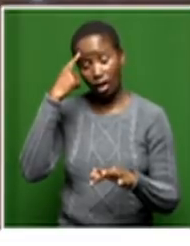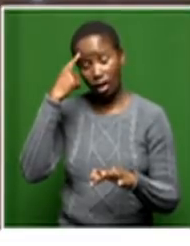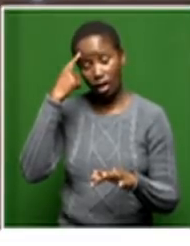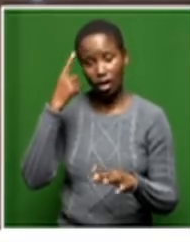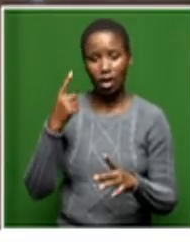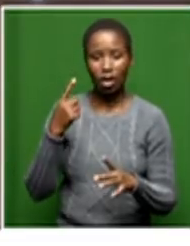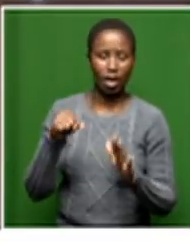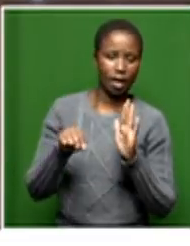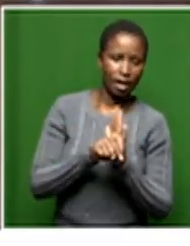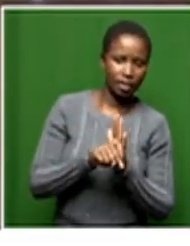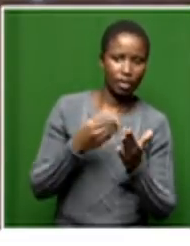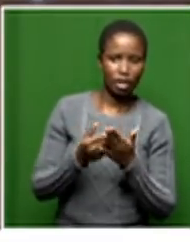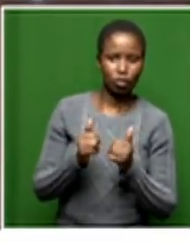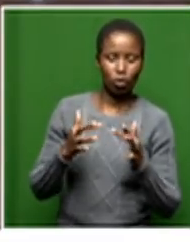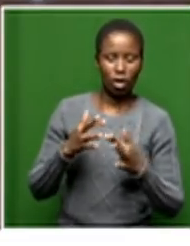defending